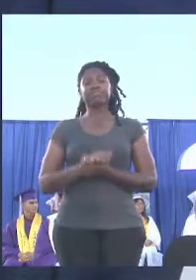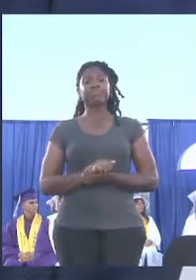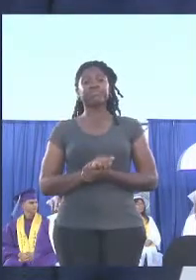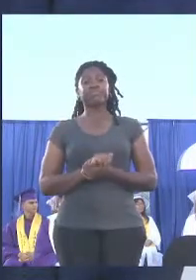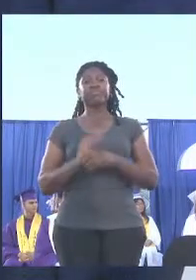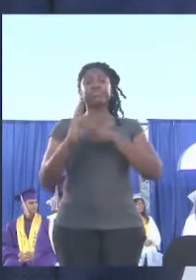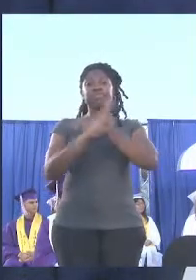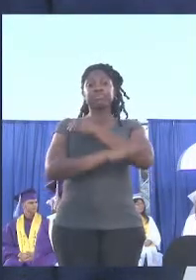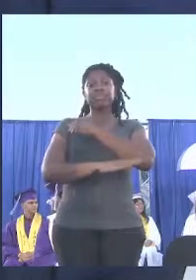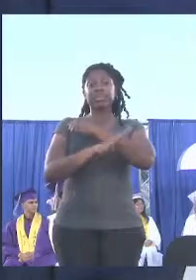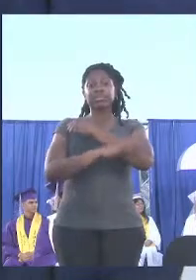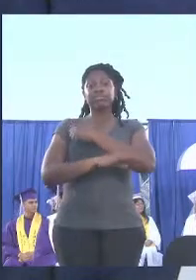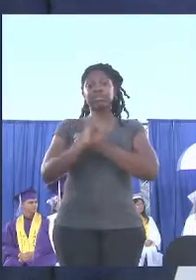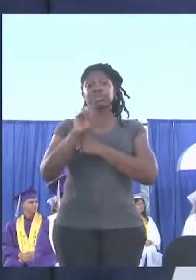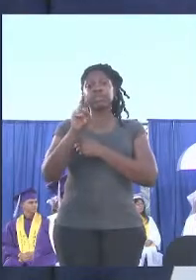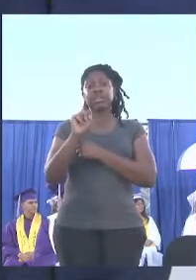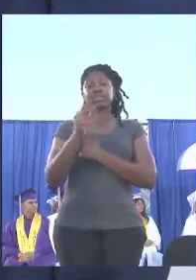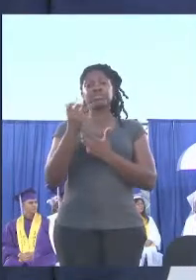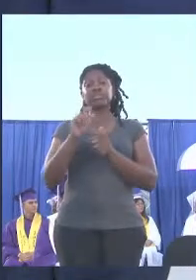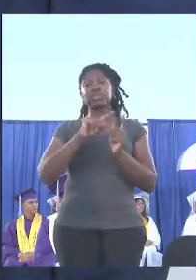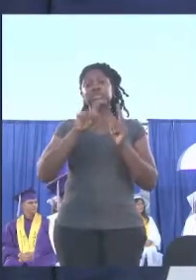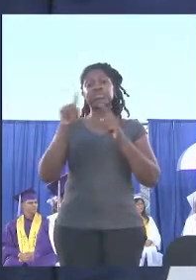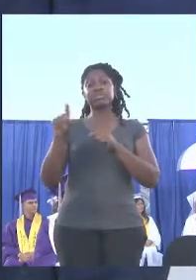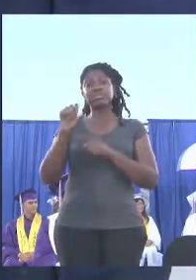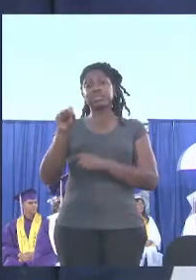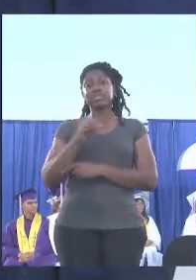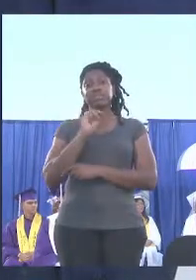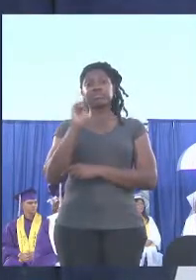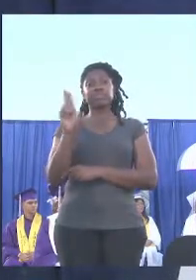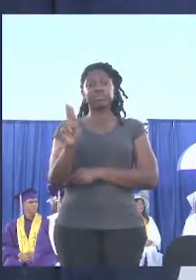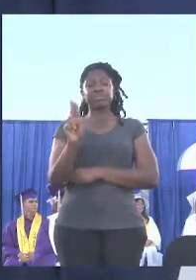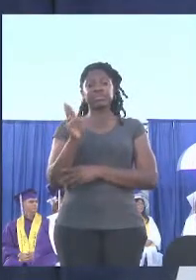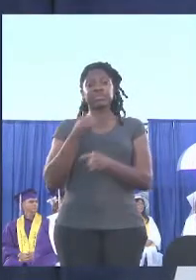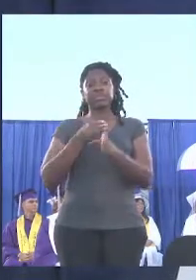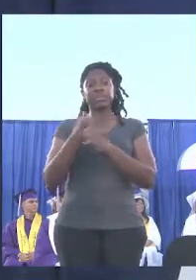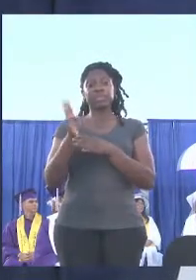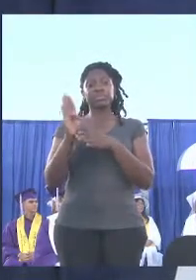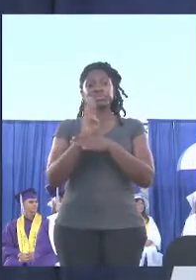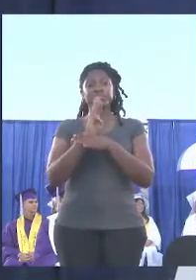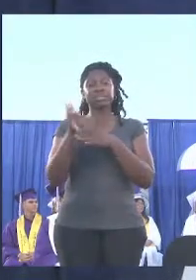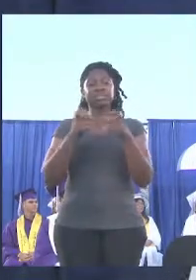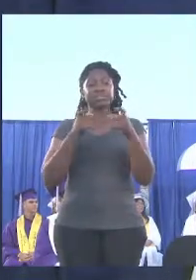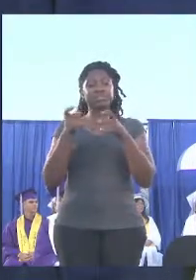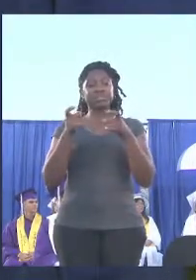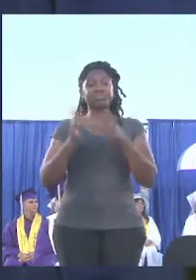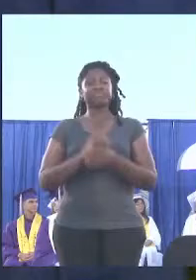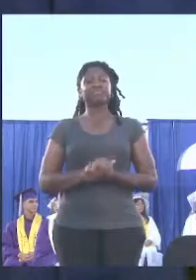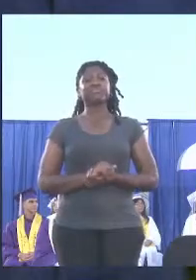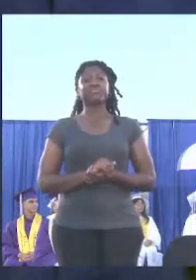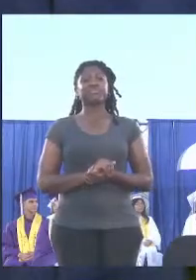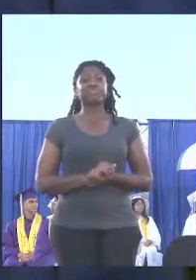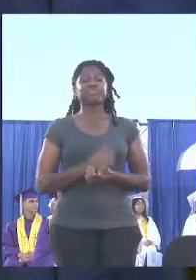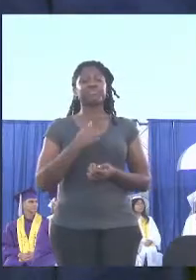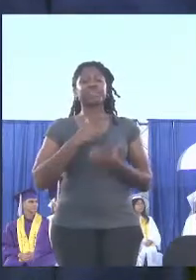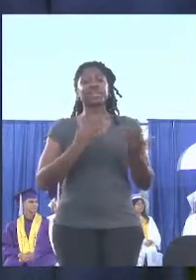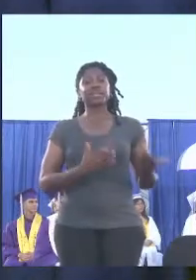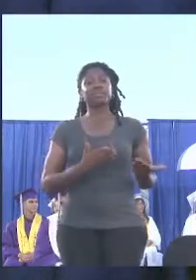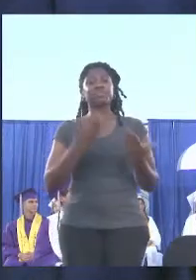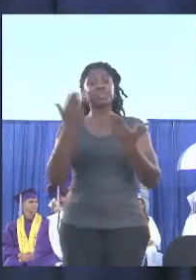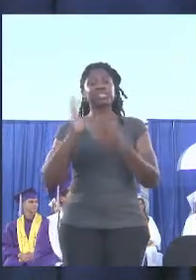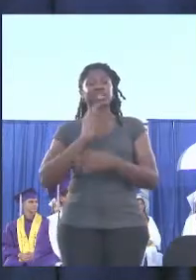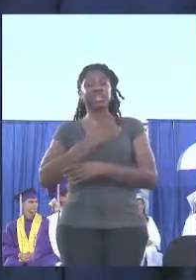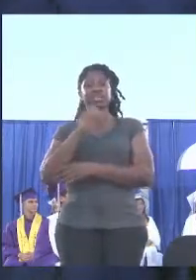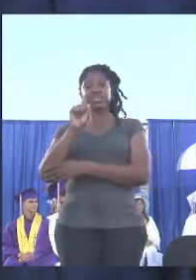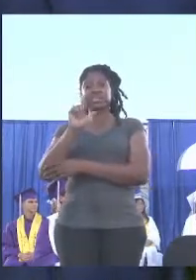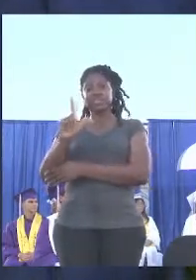fall, Ivan will attend St. Mary's University, majoring in business management. I present our